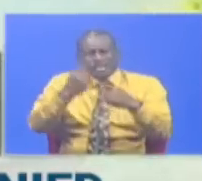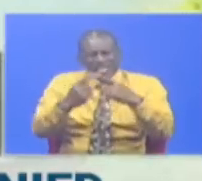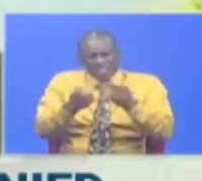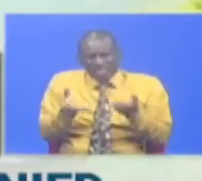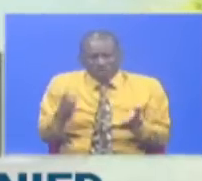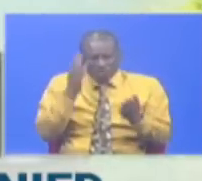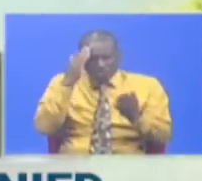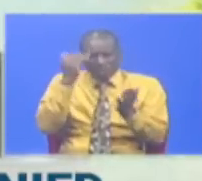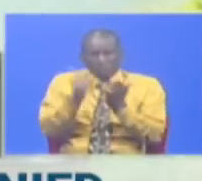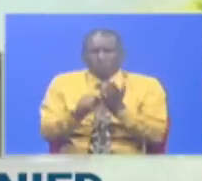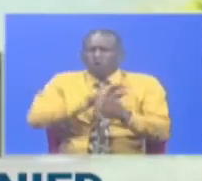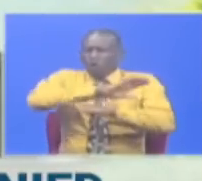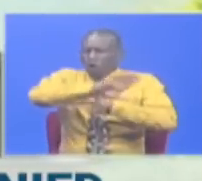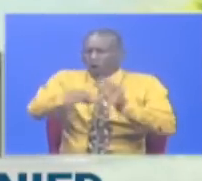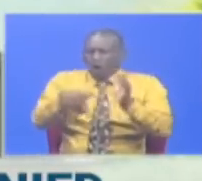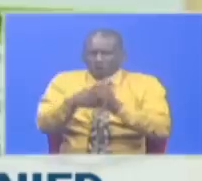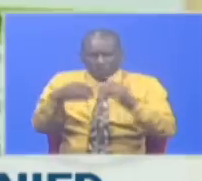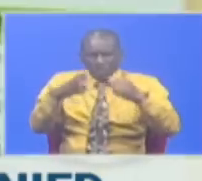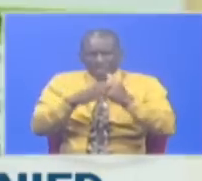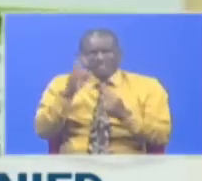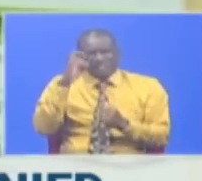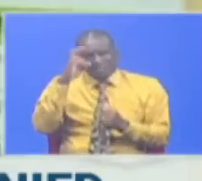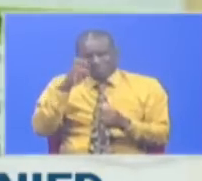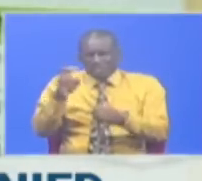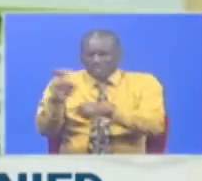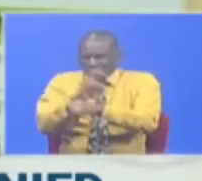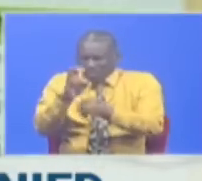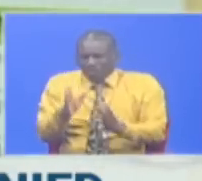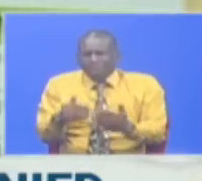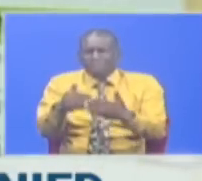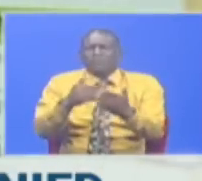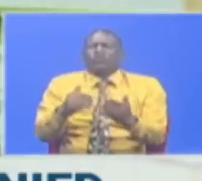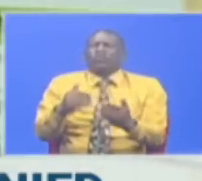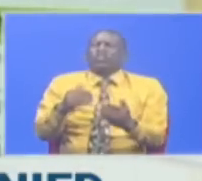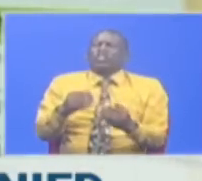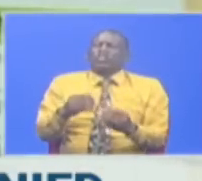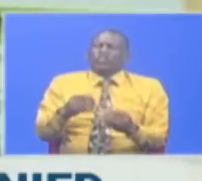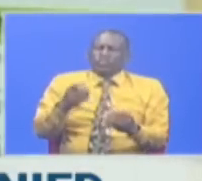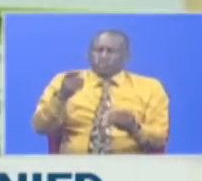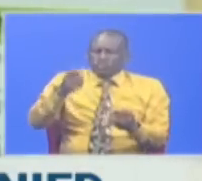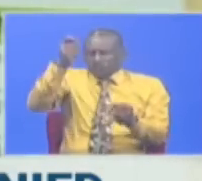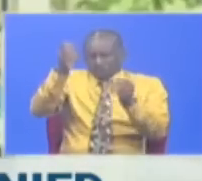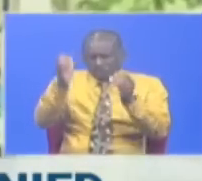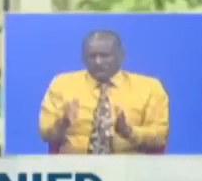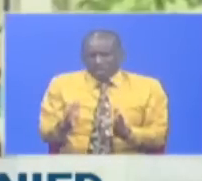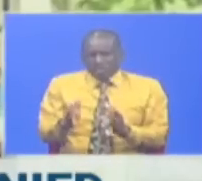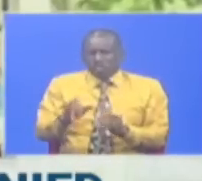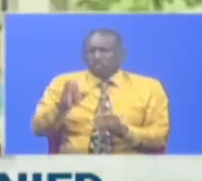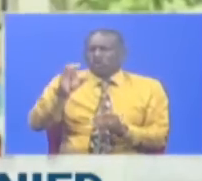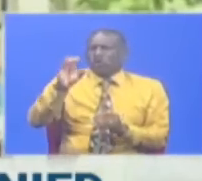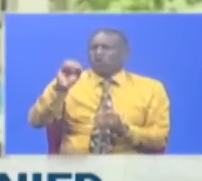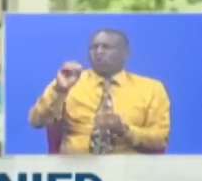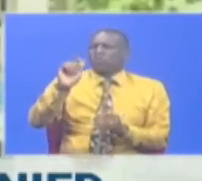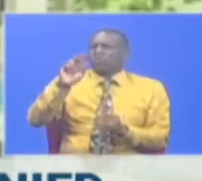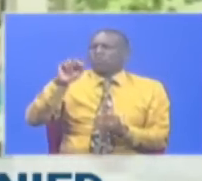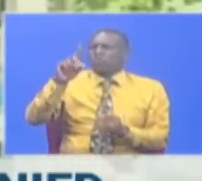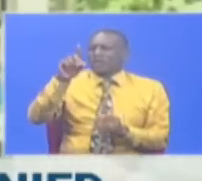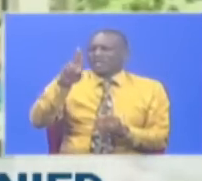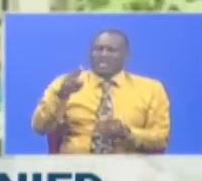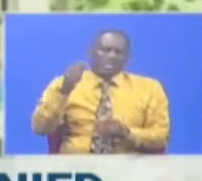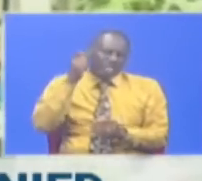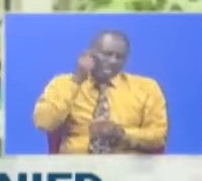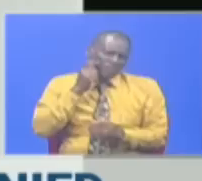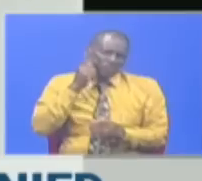All the 9 accused persons testified before senior resident magistrate Dolphin Okundi in Maseno in this criminal